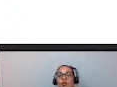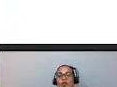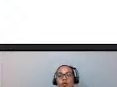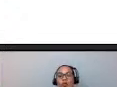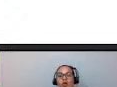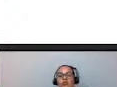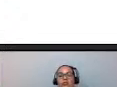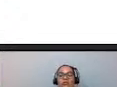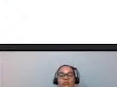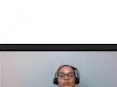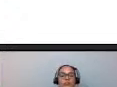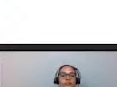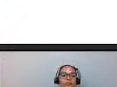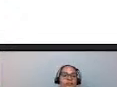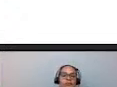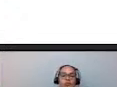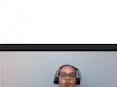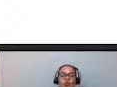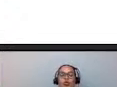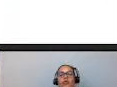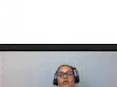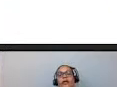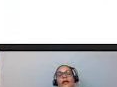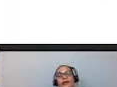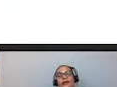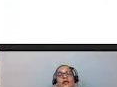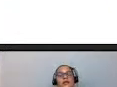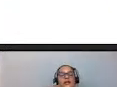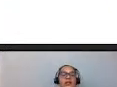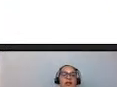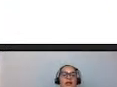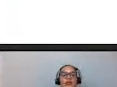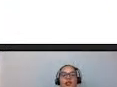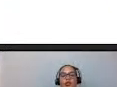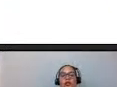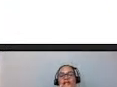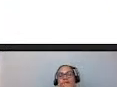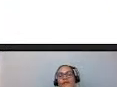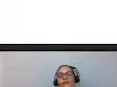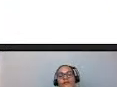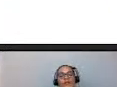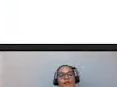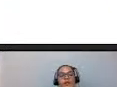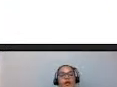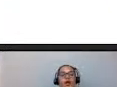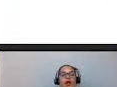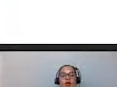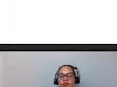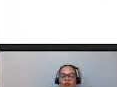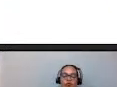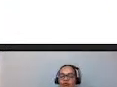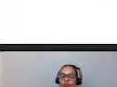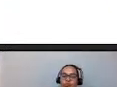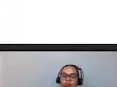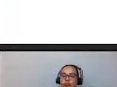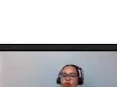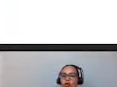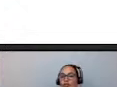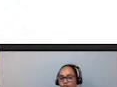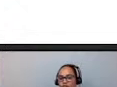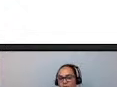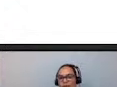rail marshalling yard to move and being able to accommodate uh 50 wagon trains from the current 40 and